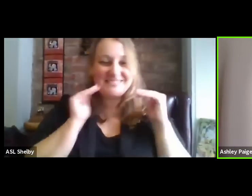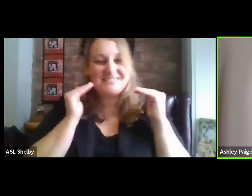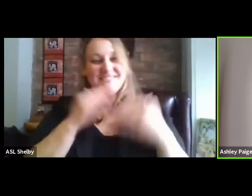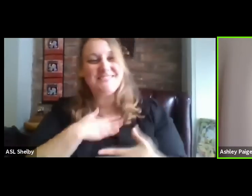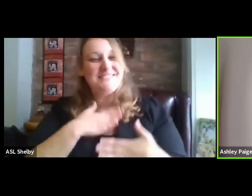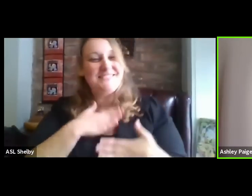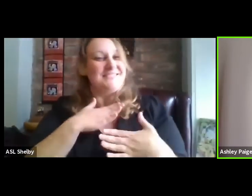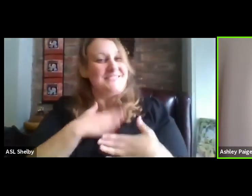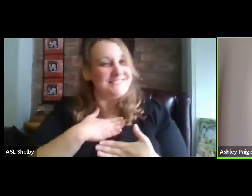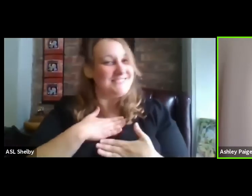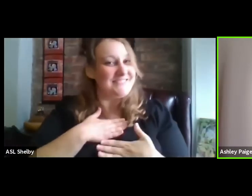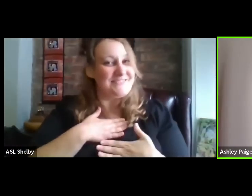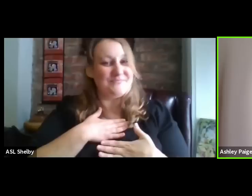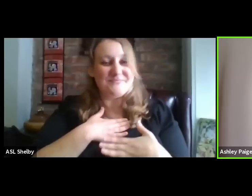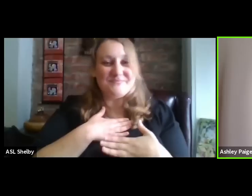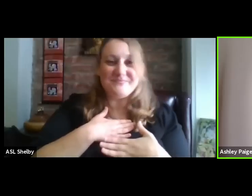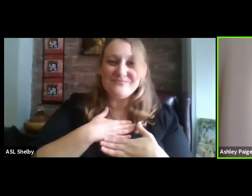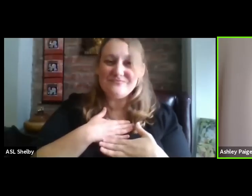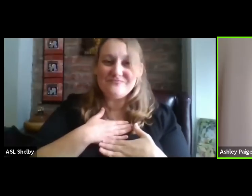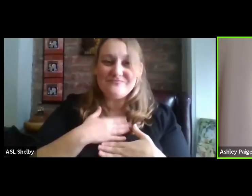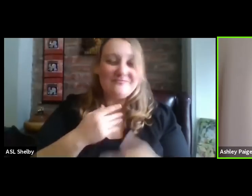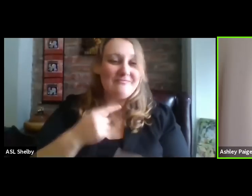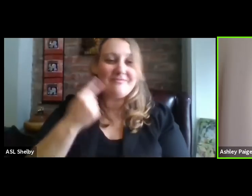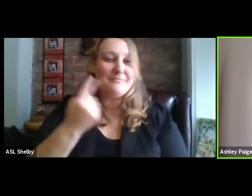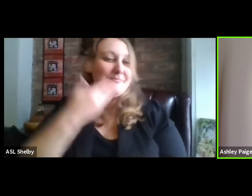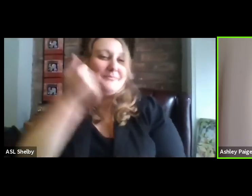Nobody knows how to end a show quite like Cayenne.